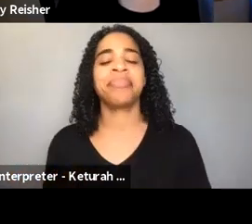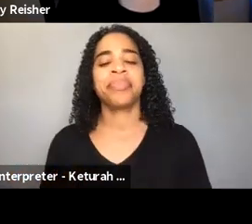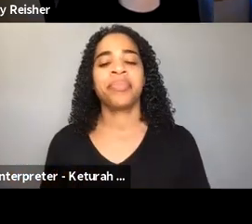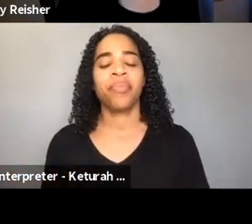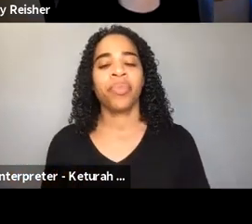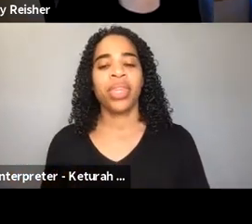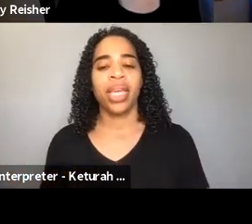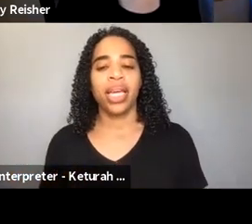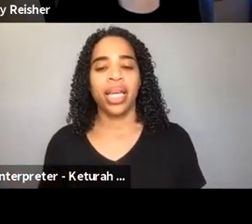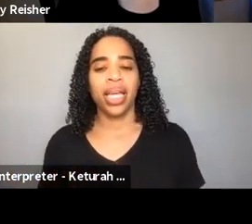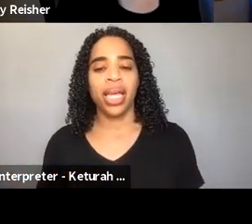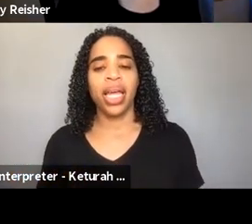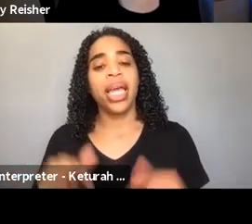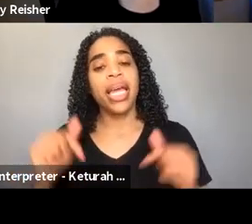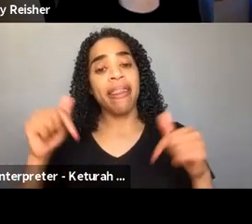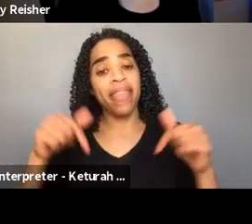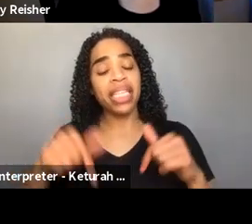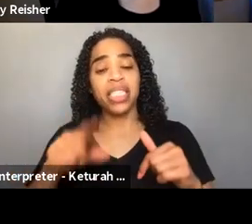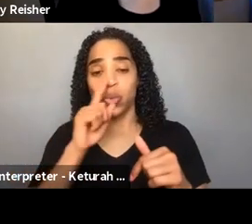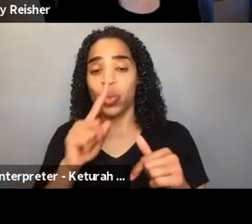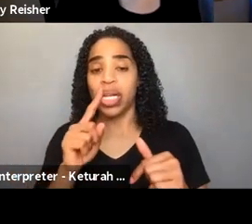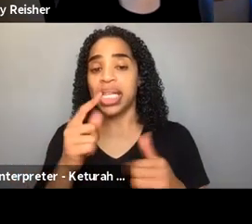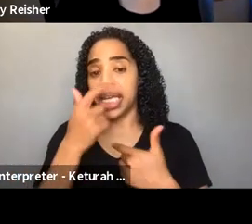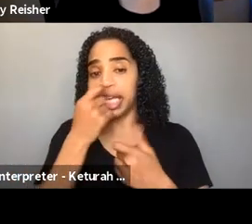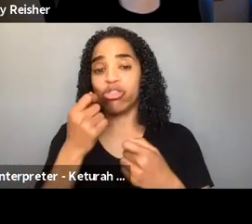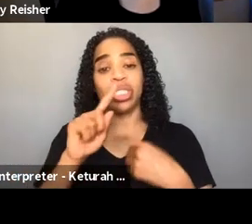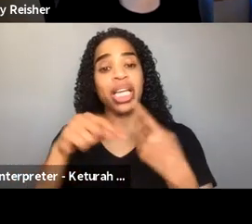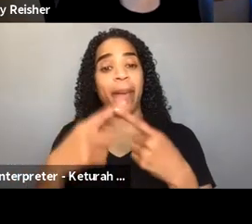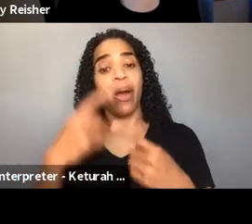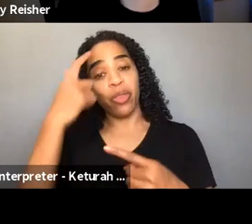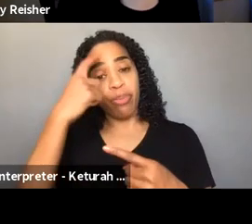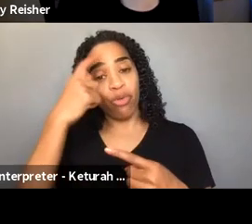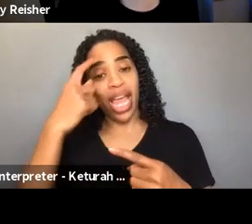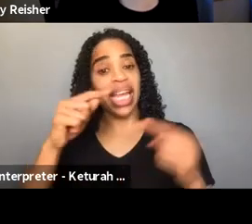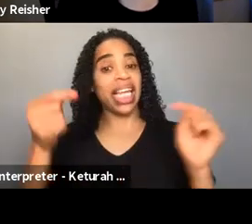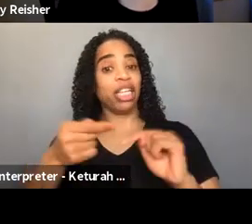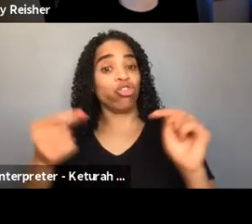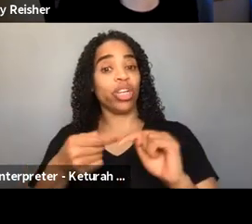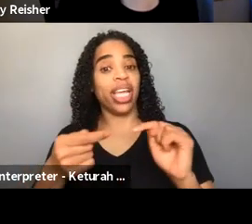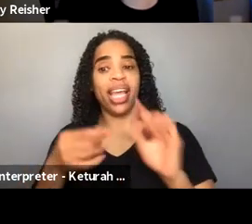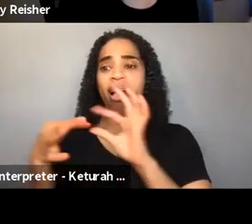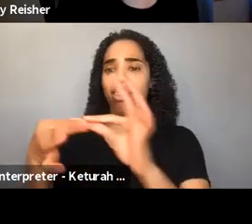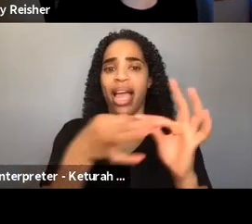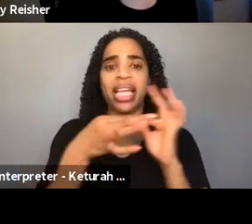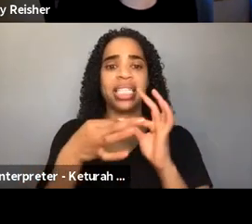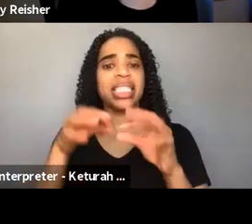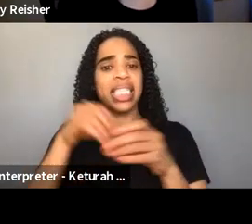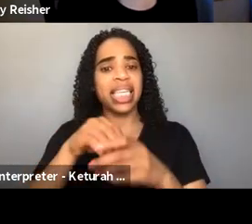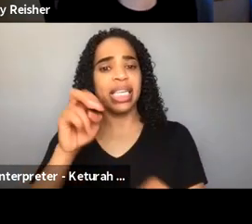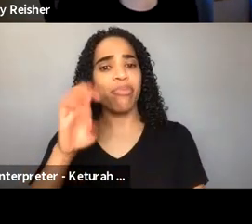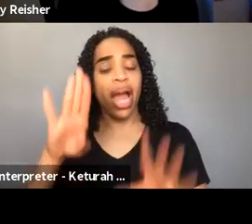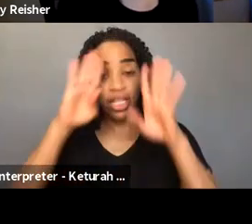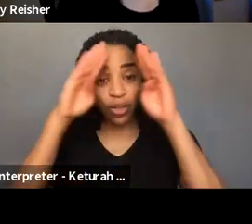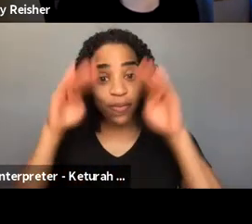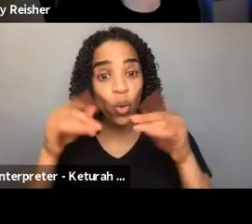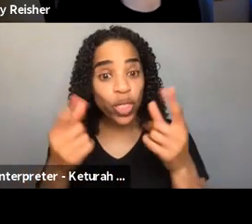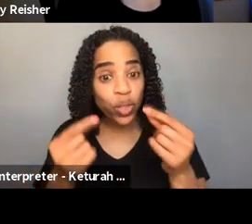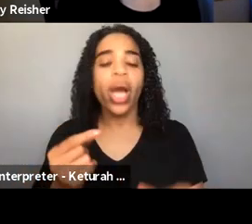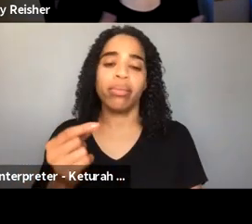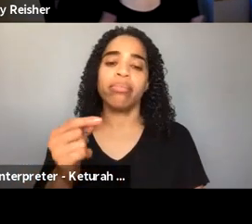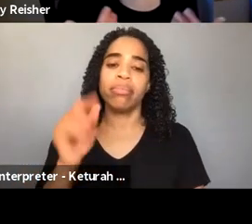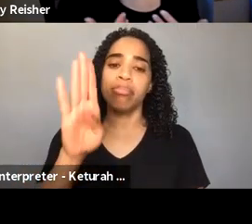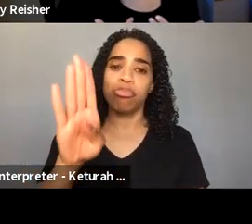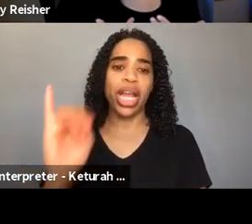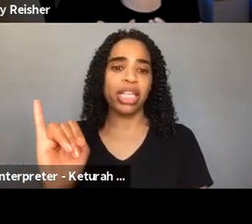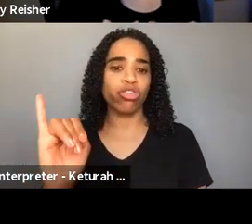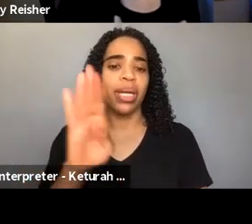that's maybe unique about the Brain Injury Alliance of Nebraska and the work that we do is we really are focused on brain injury specifically.